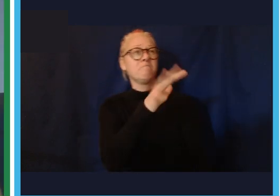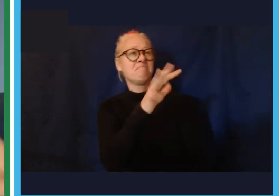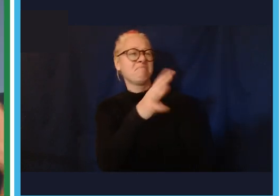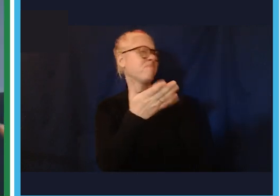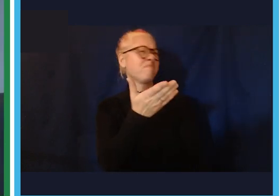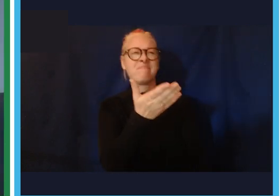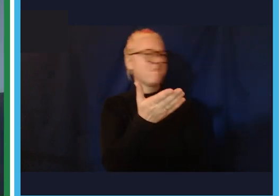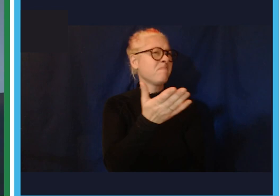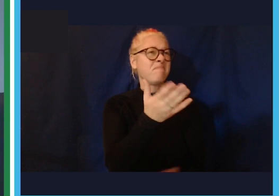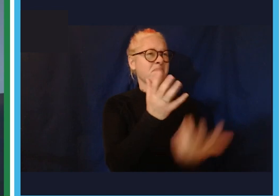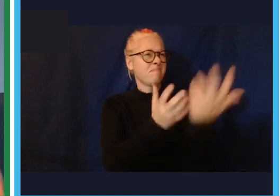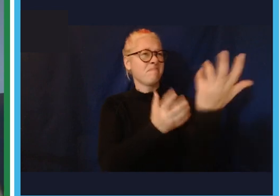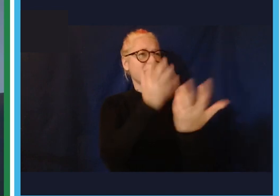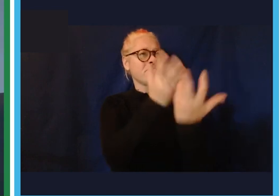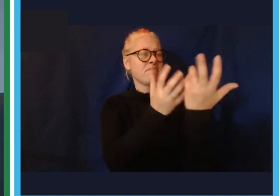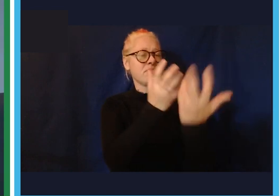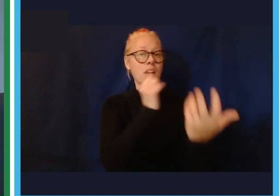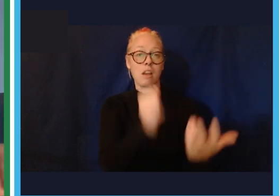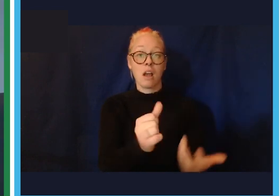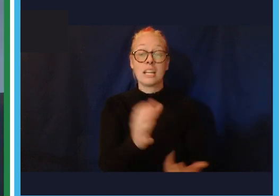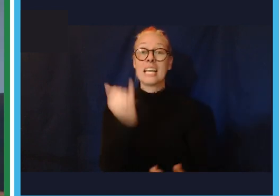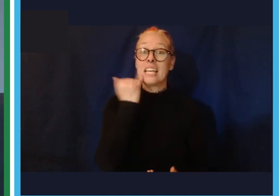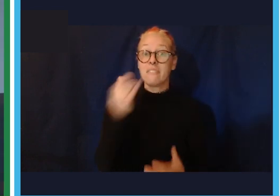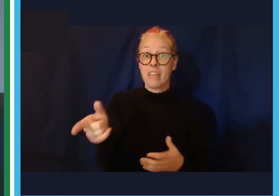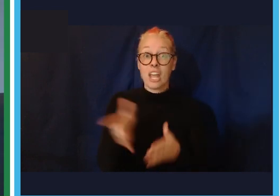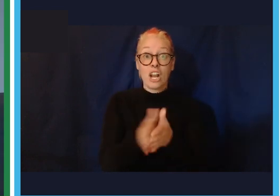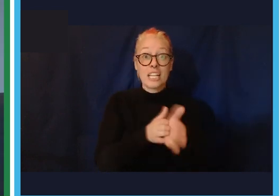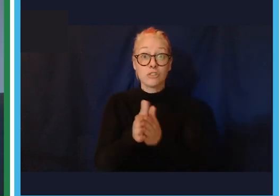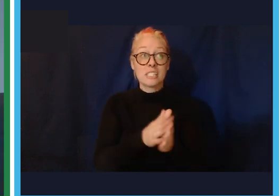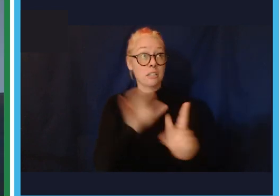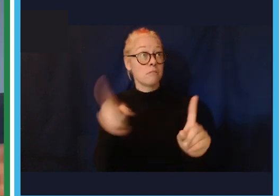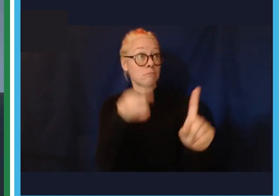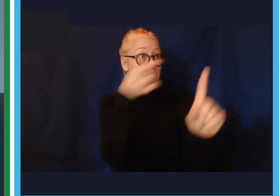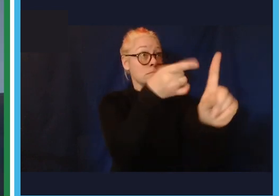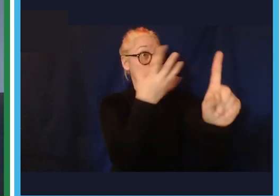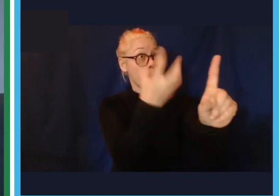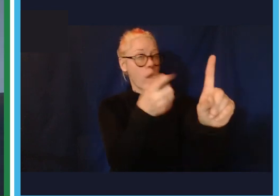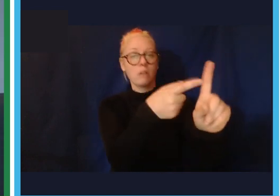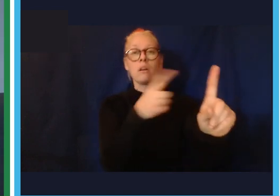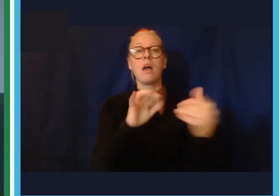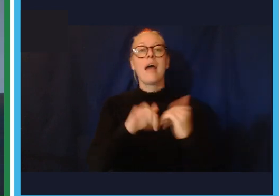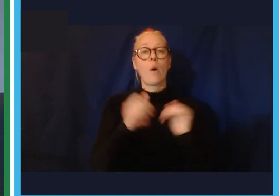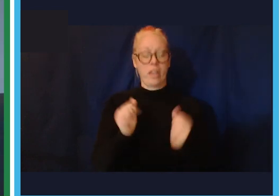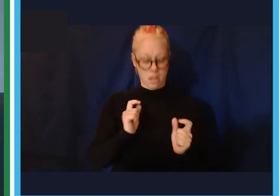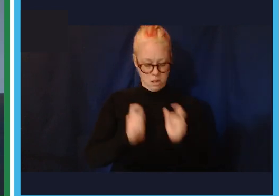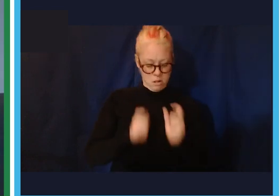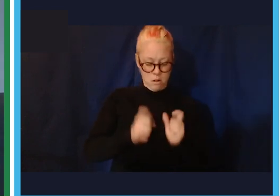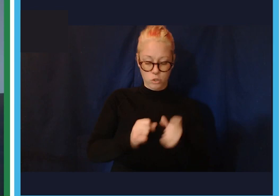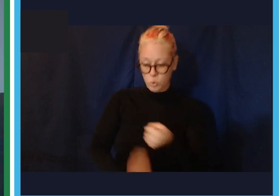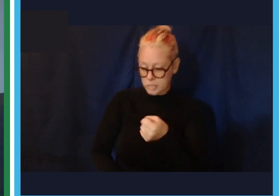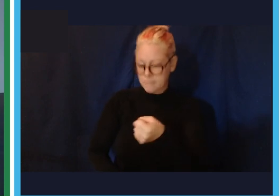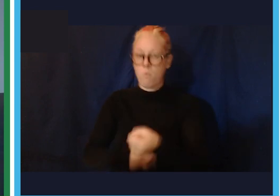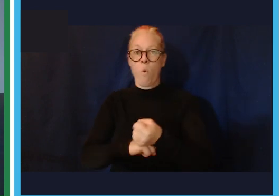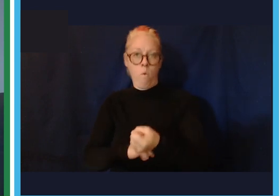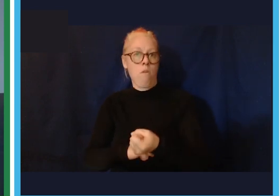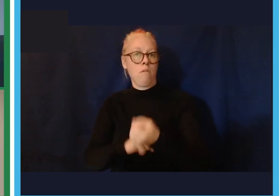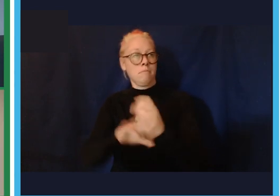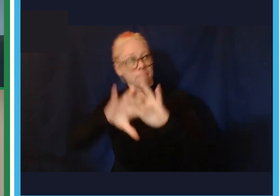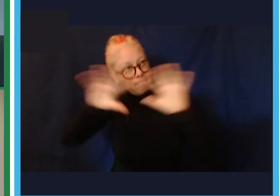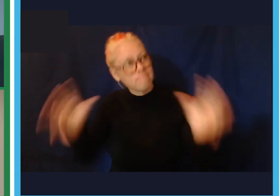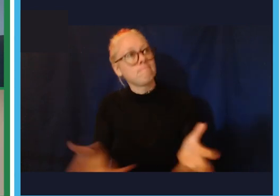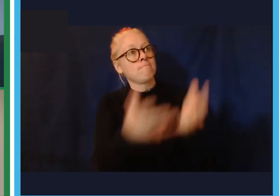place. And those that I haven't been allowed to do that, that's when it becomes difficult,